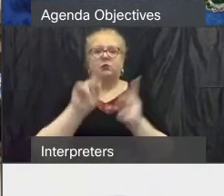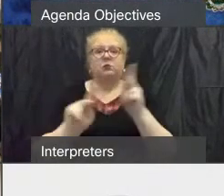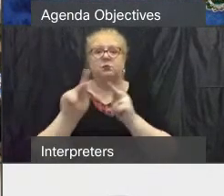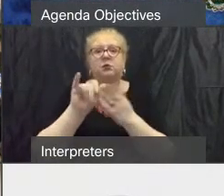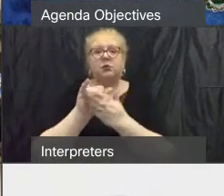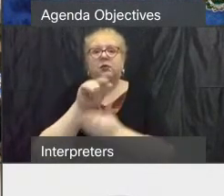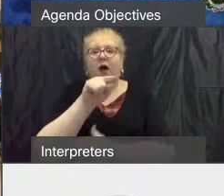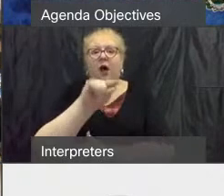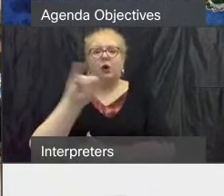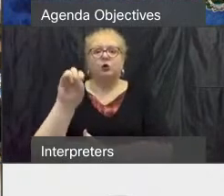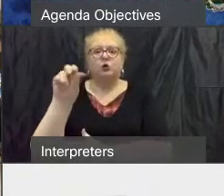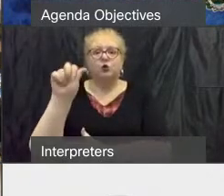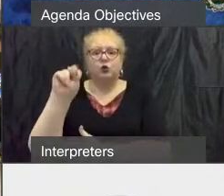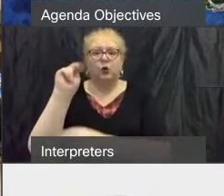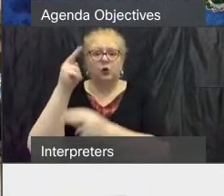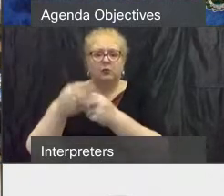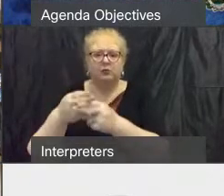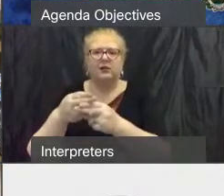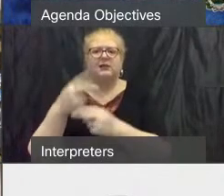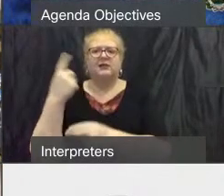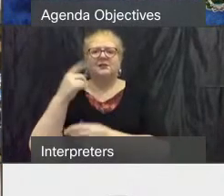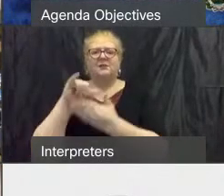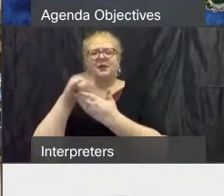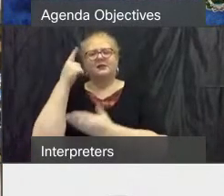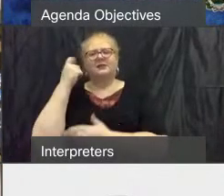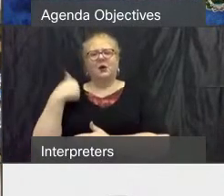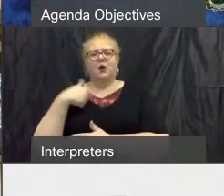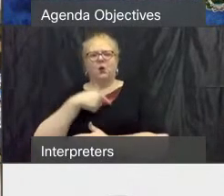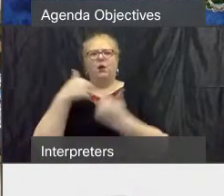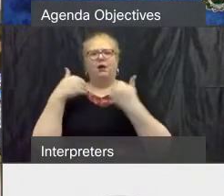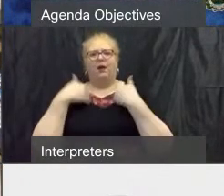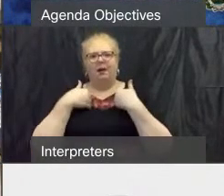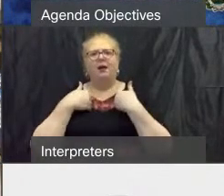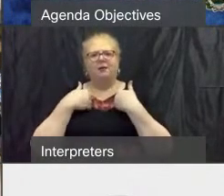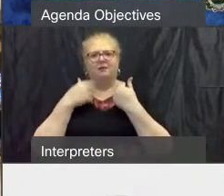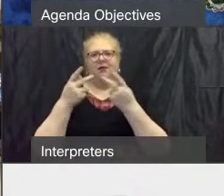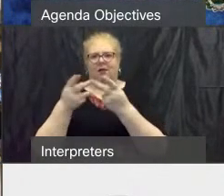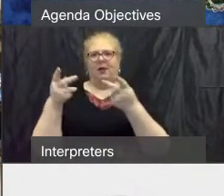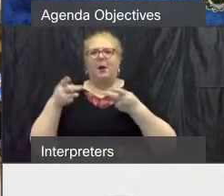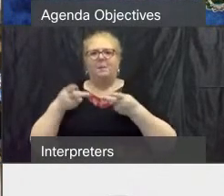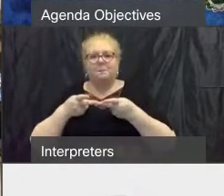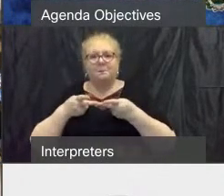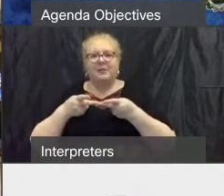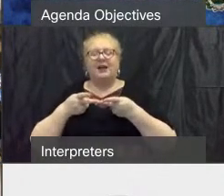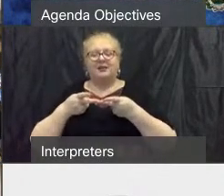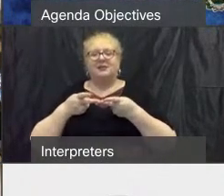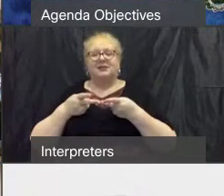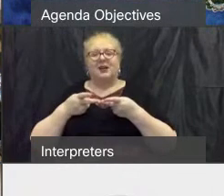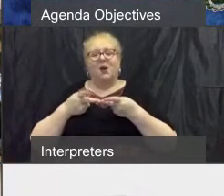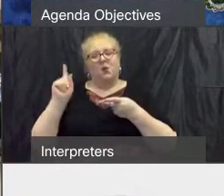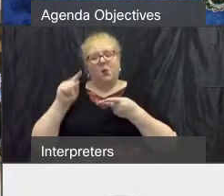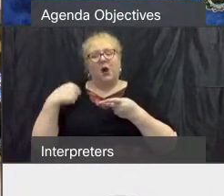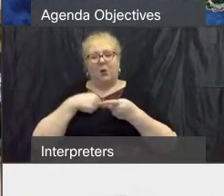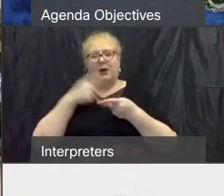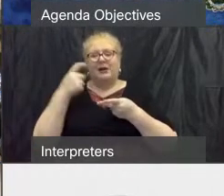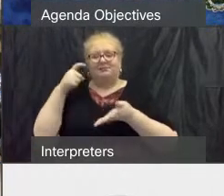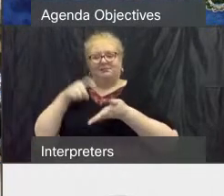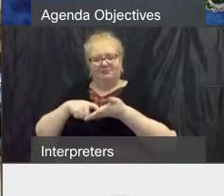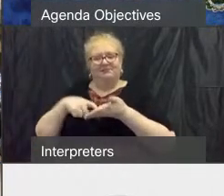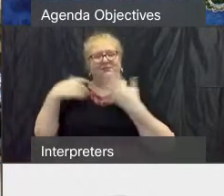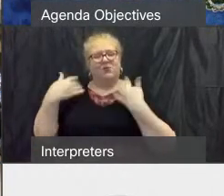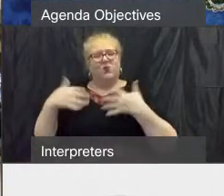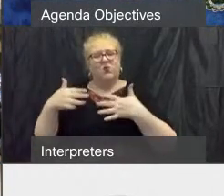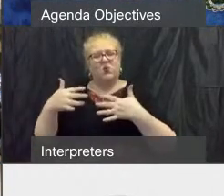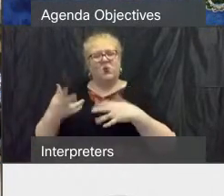way, because that seems to be the source of a lot of our violence right now, coming from that particular group. So Bruce, whatever we're gonna